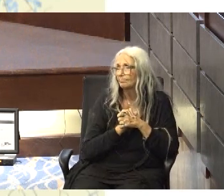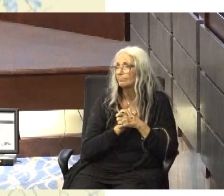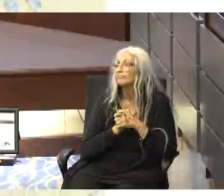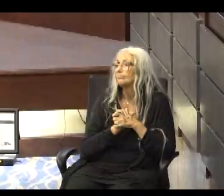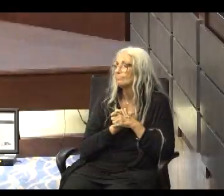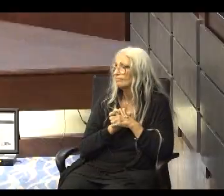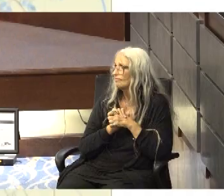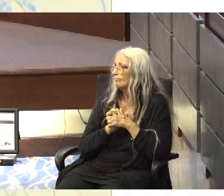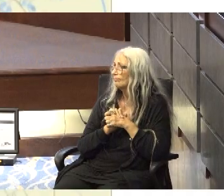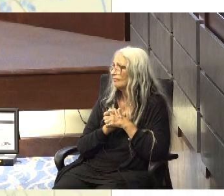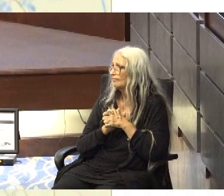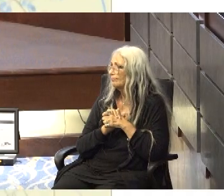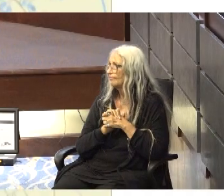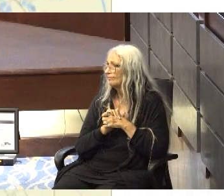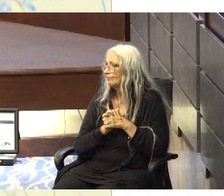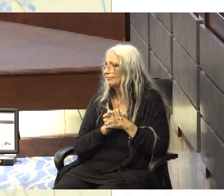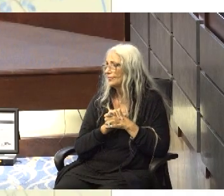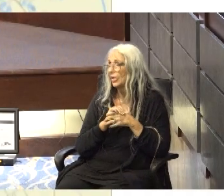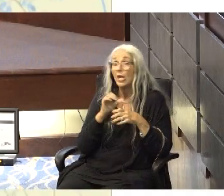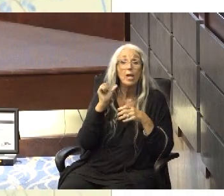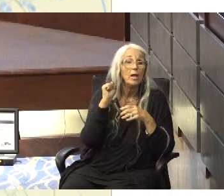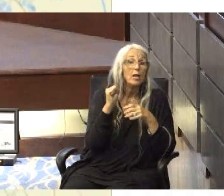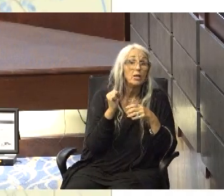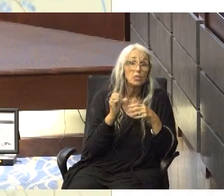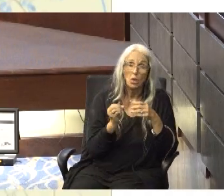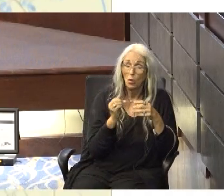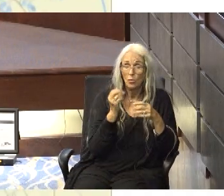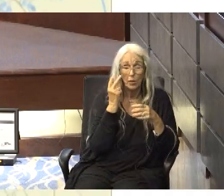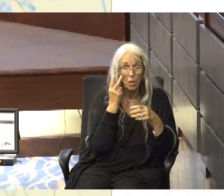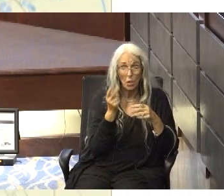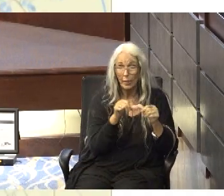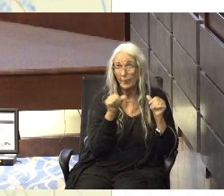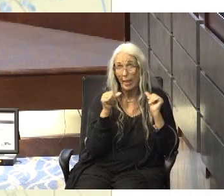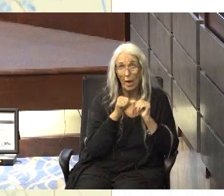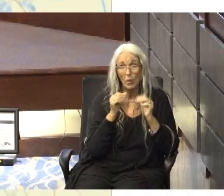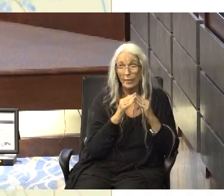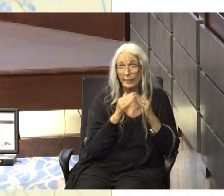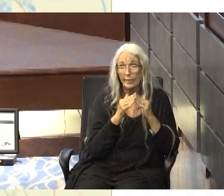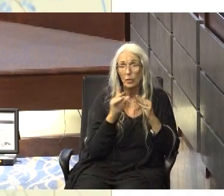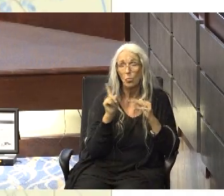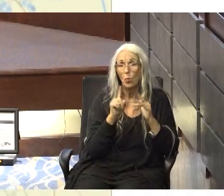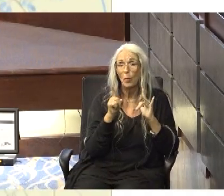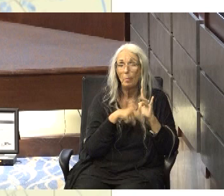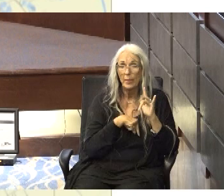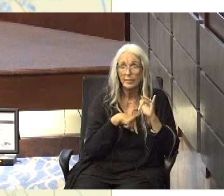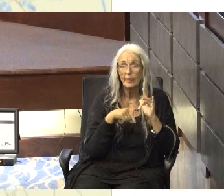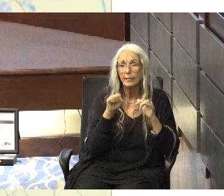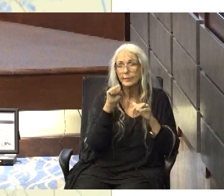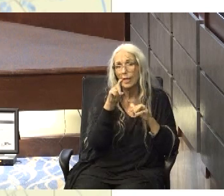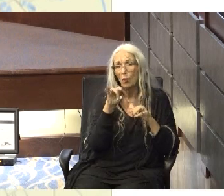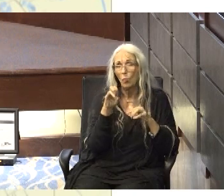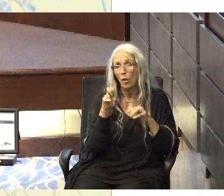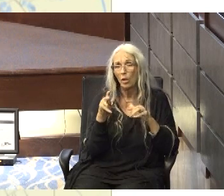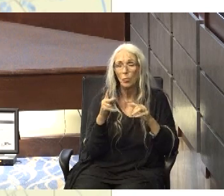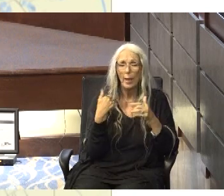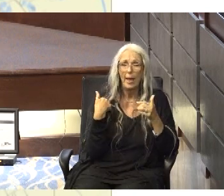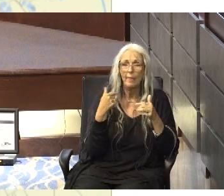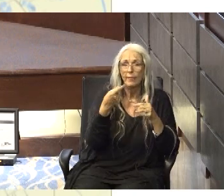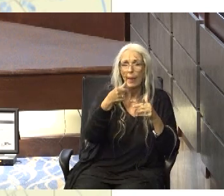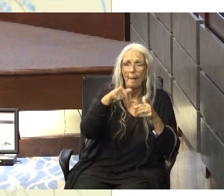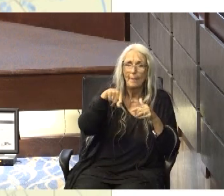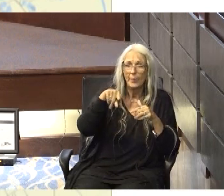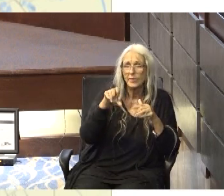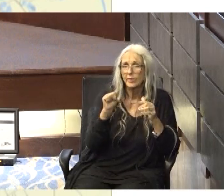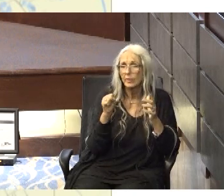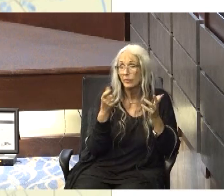slide. So if we looked at just the areas in the city where we are missing sidewalks or we have gaps, for